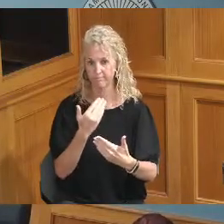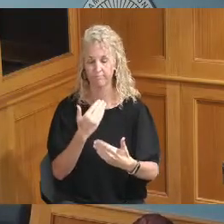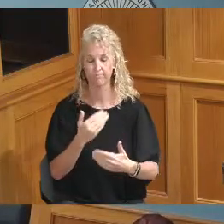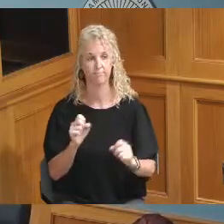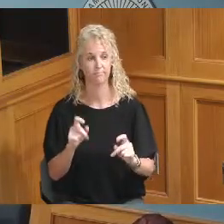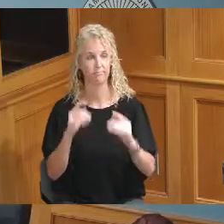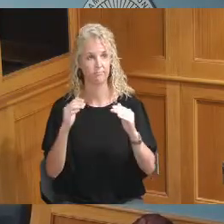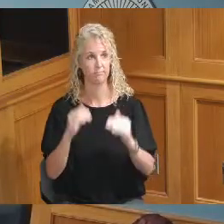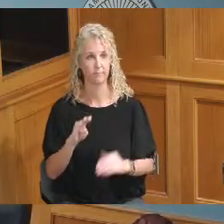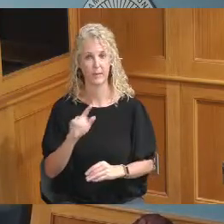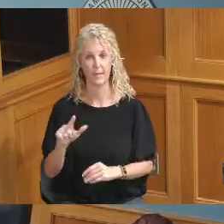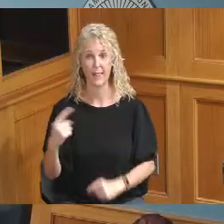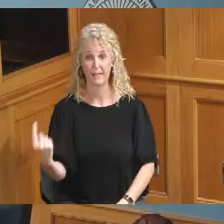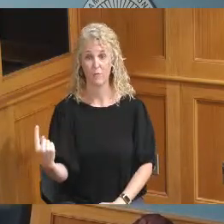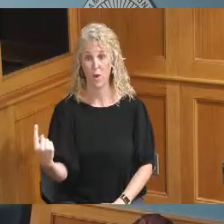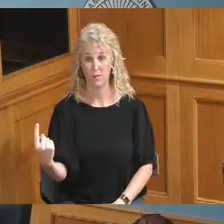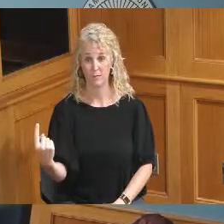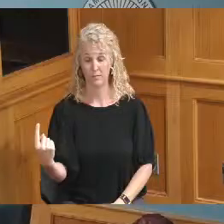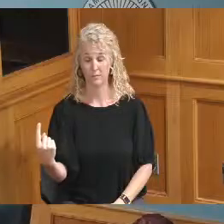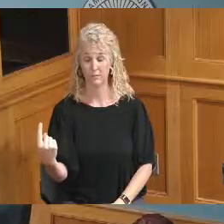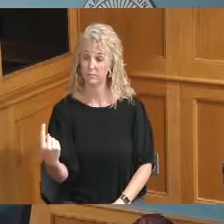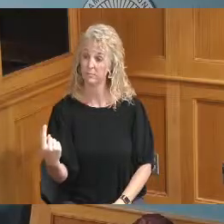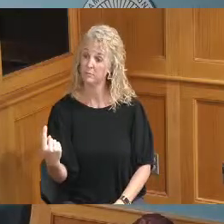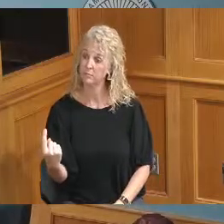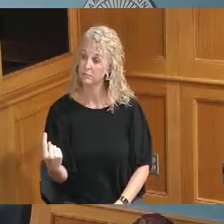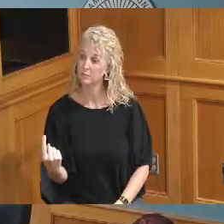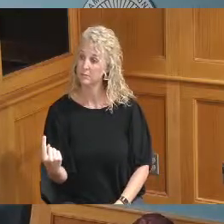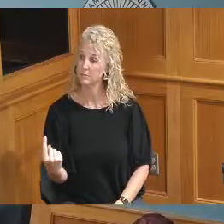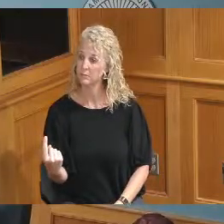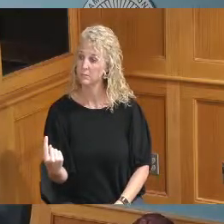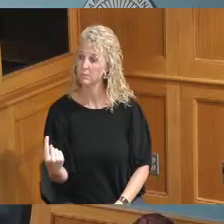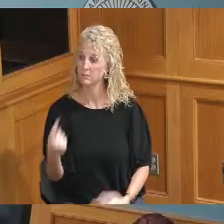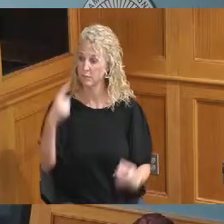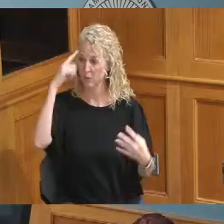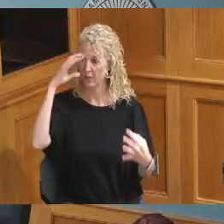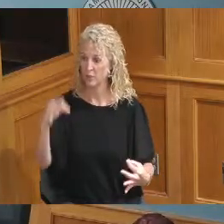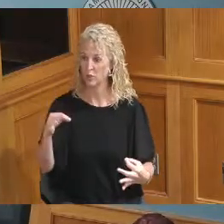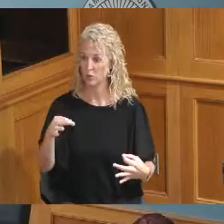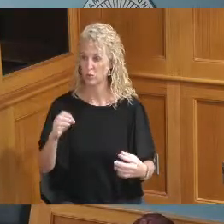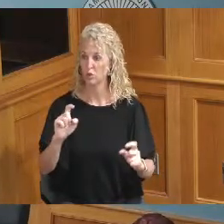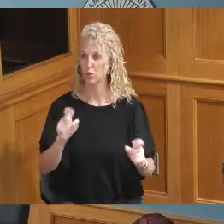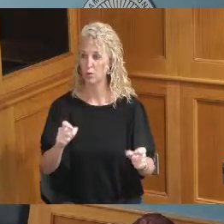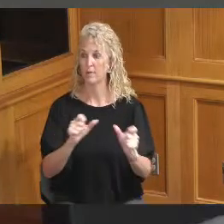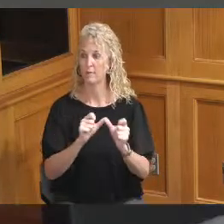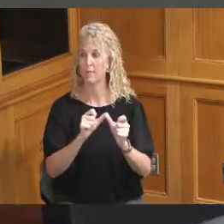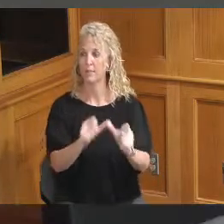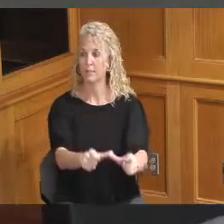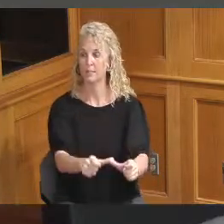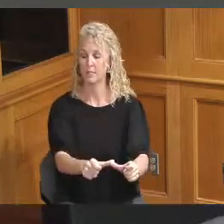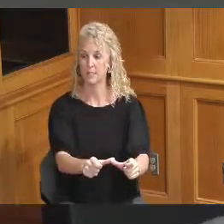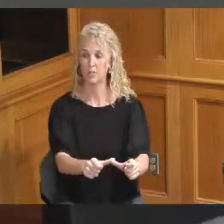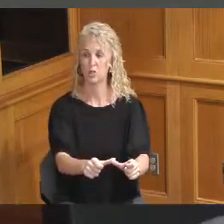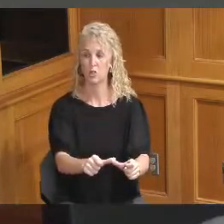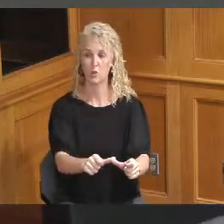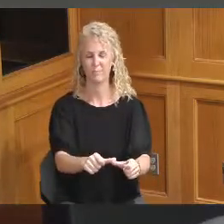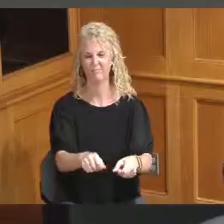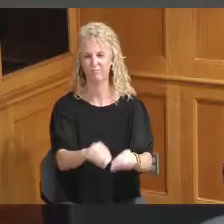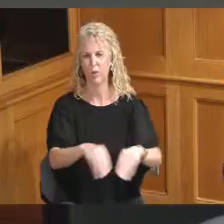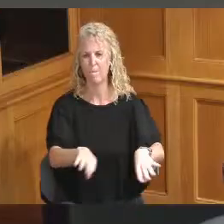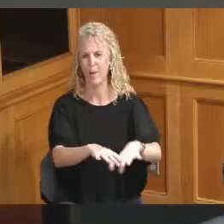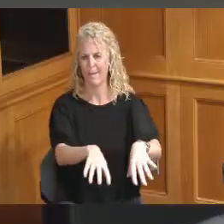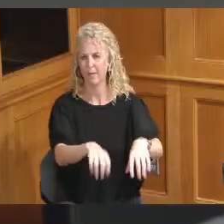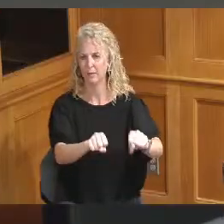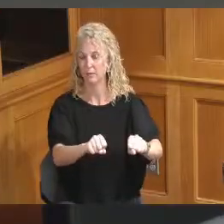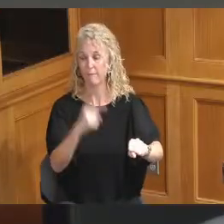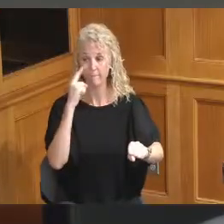Commissioners. By leave 1 in front of you is a resolution granting a perpetual non-exclusive easement,